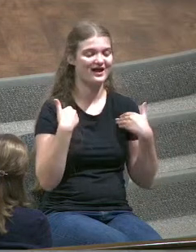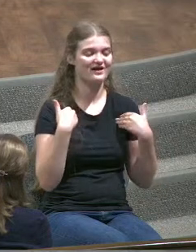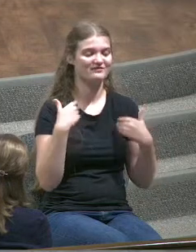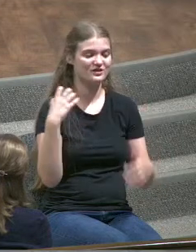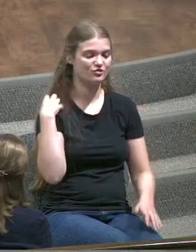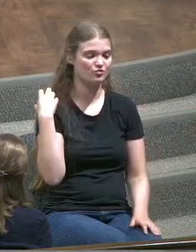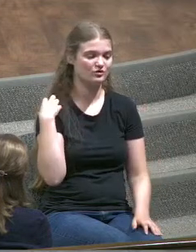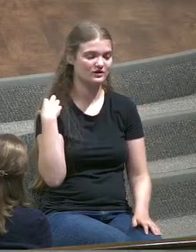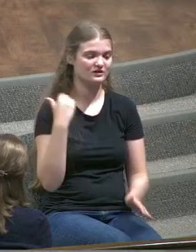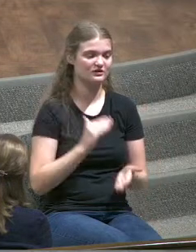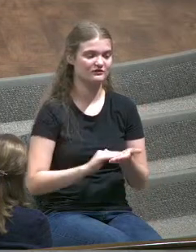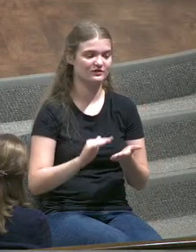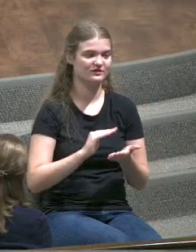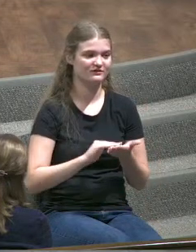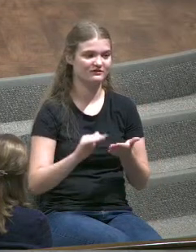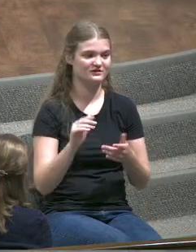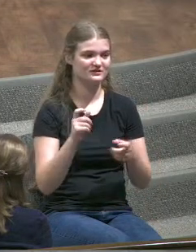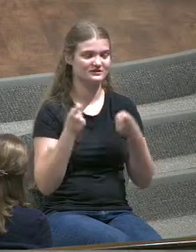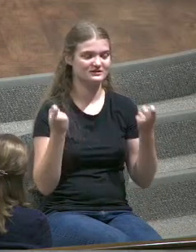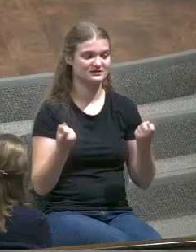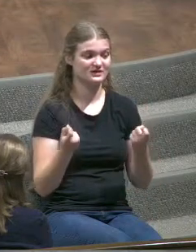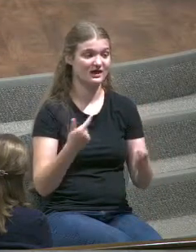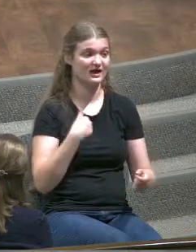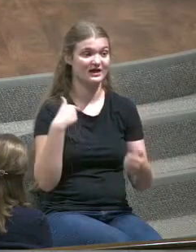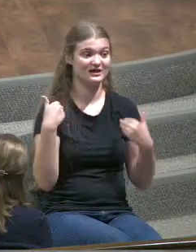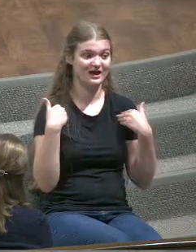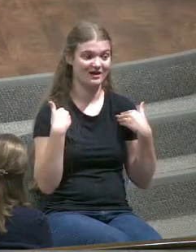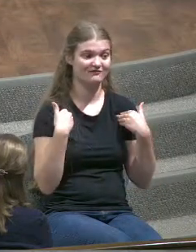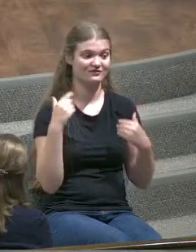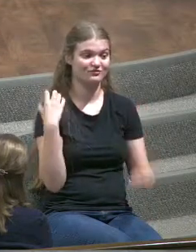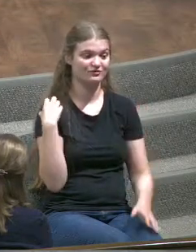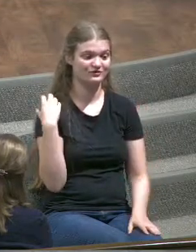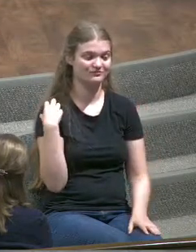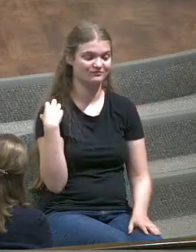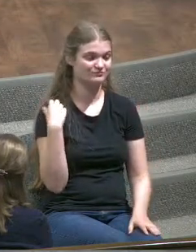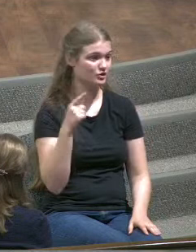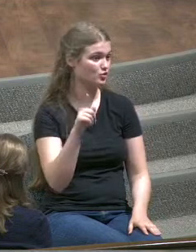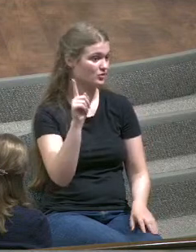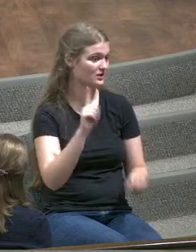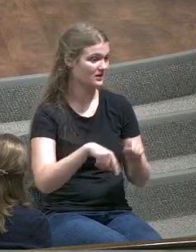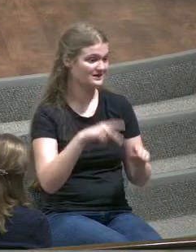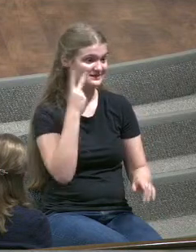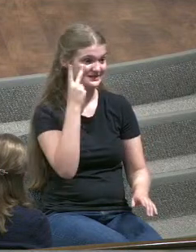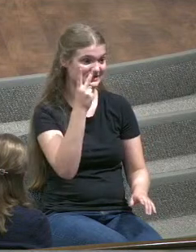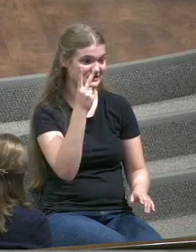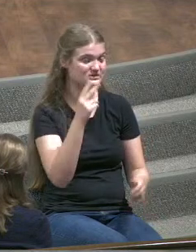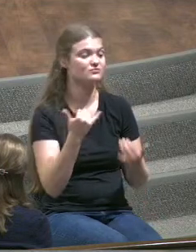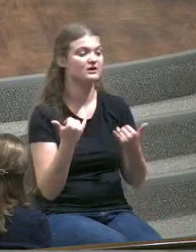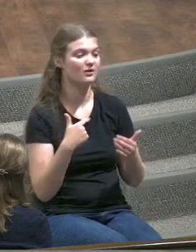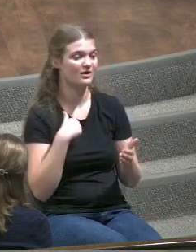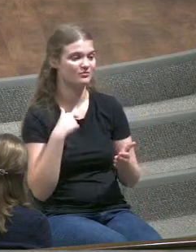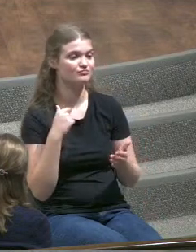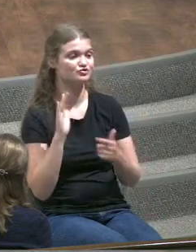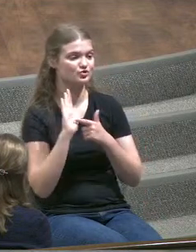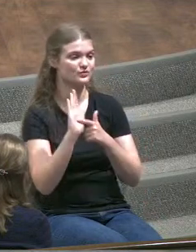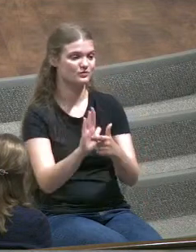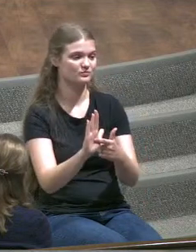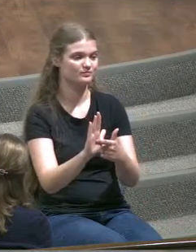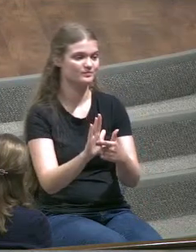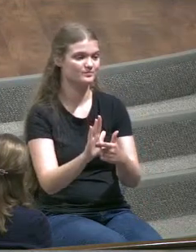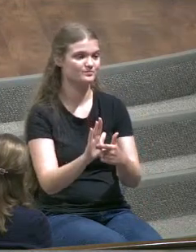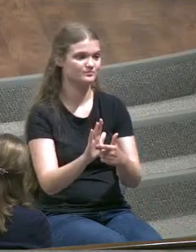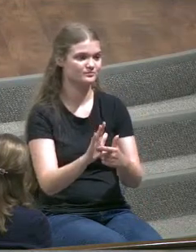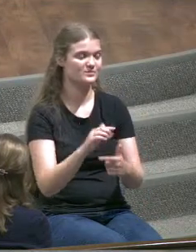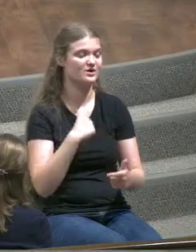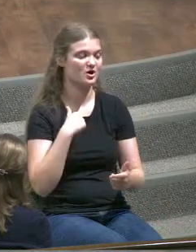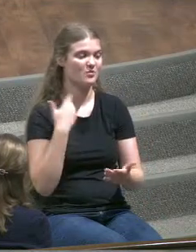forgive sins. I have that authority. You couldn't see it, so now I'm going to show it to you. Now I'm going to show you